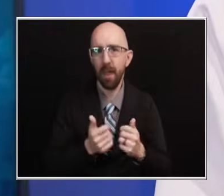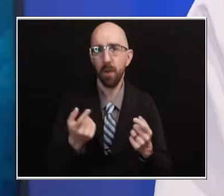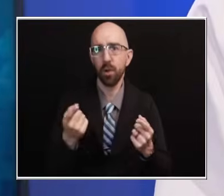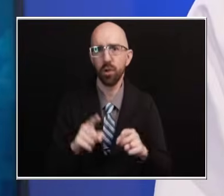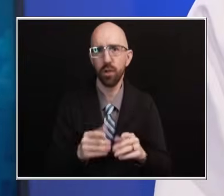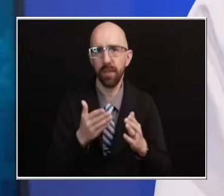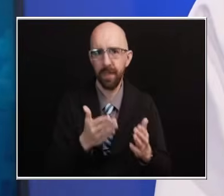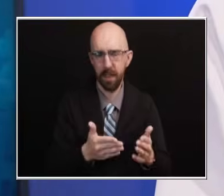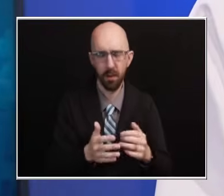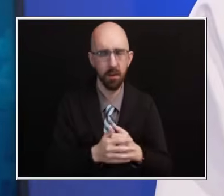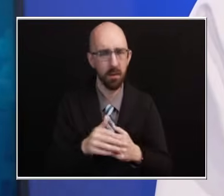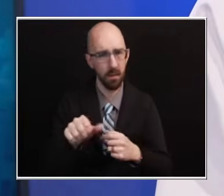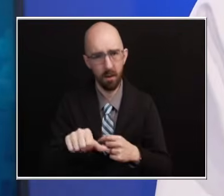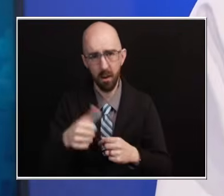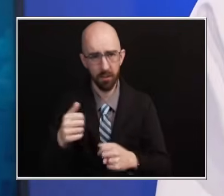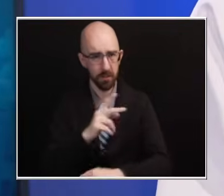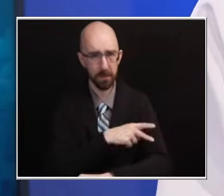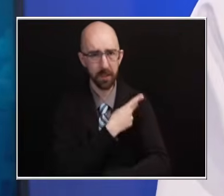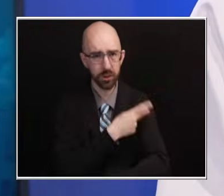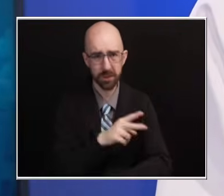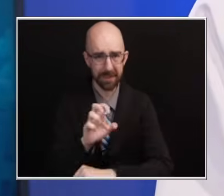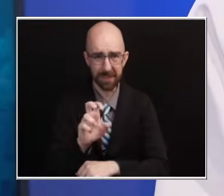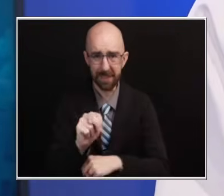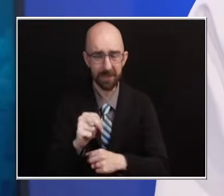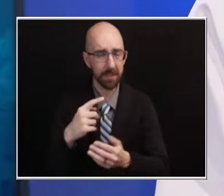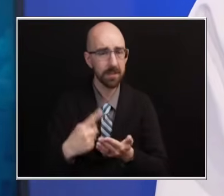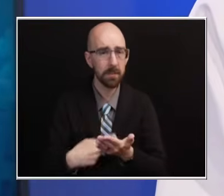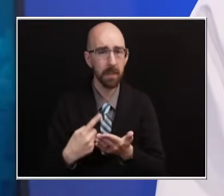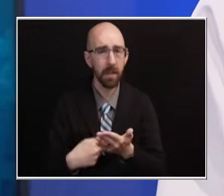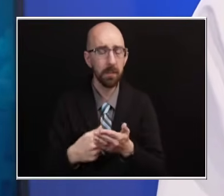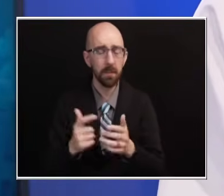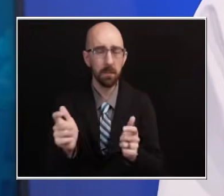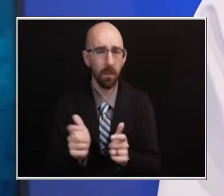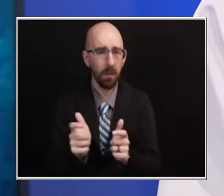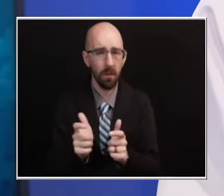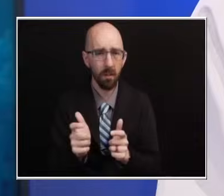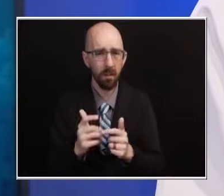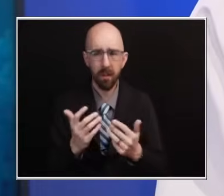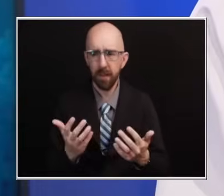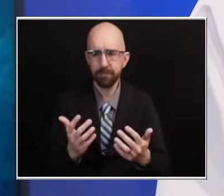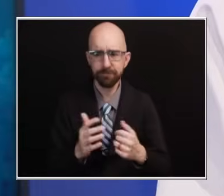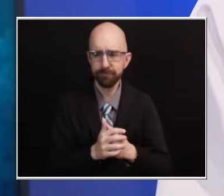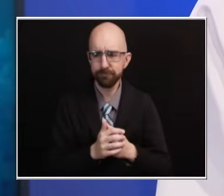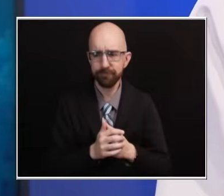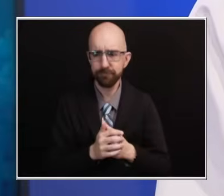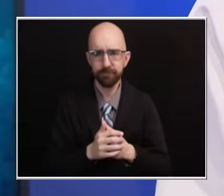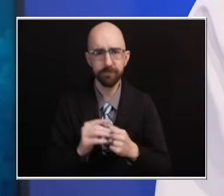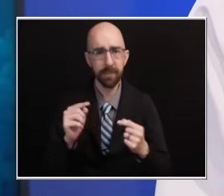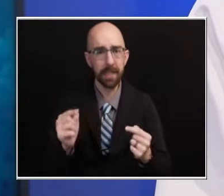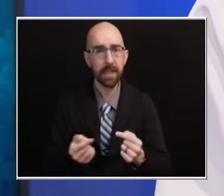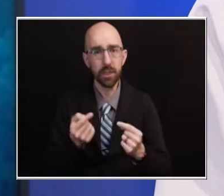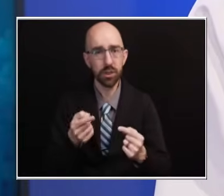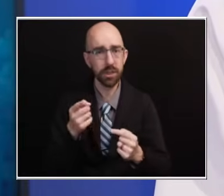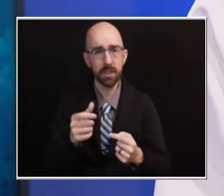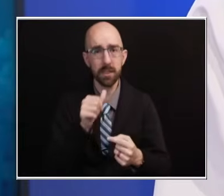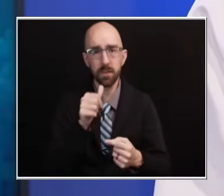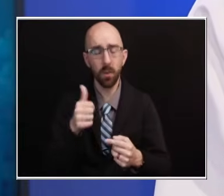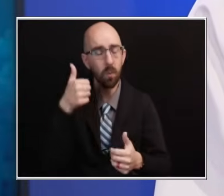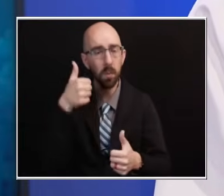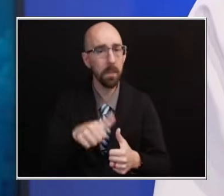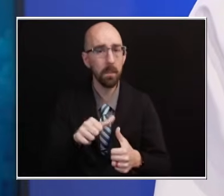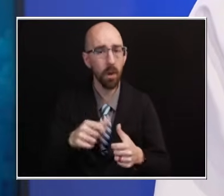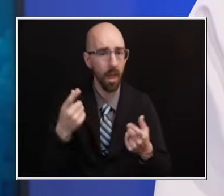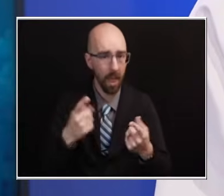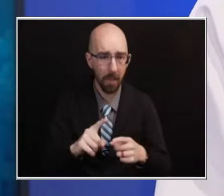In other patients, even sometimes a small injury that they don't maybe even remember, or no